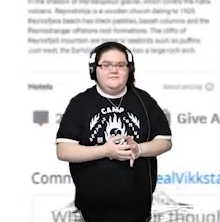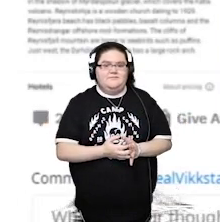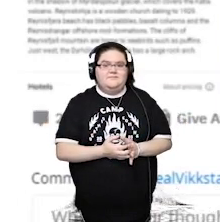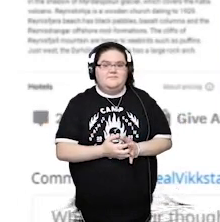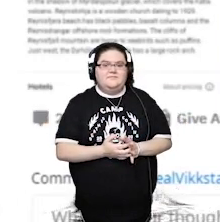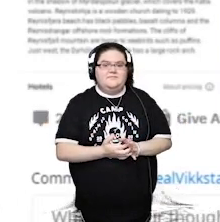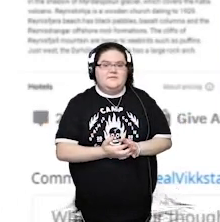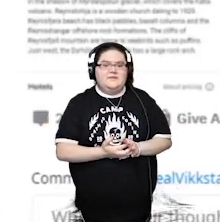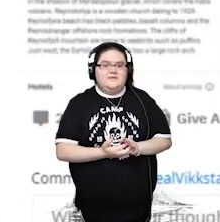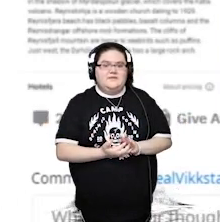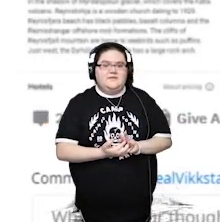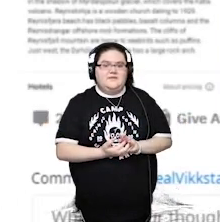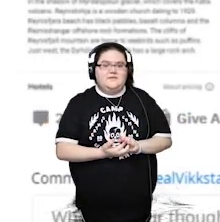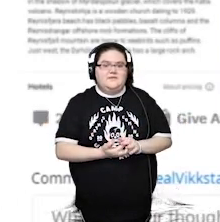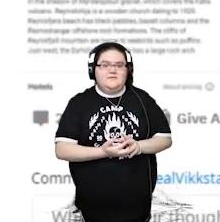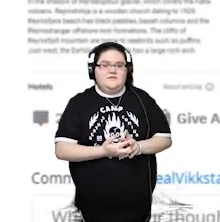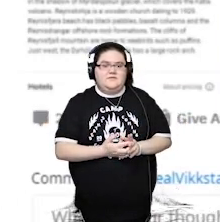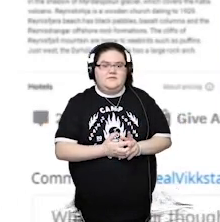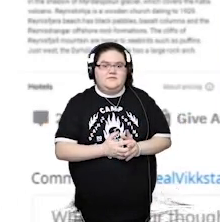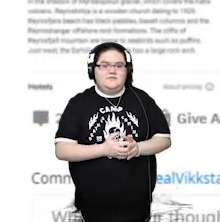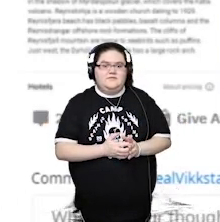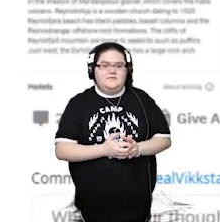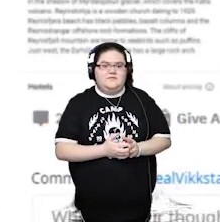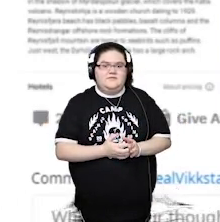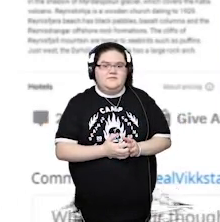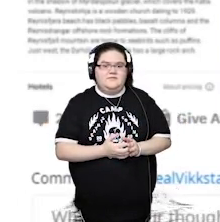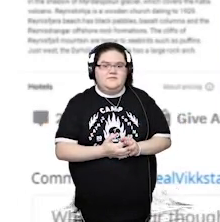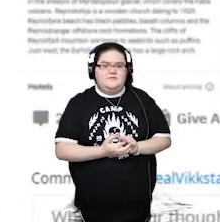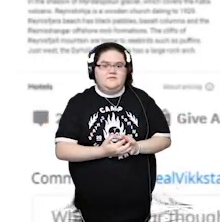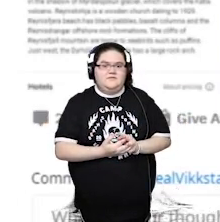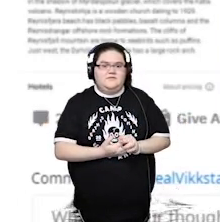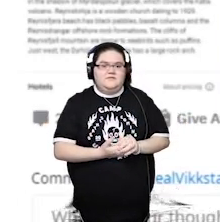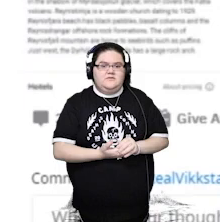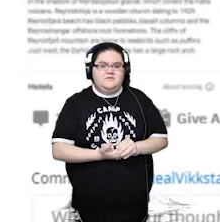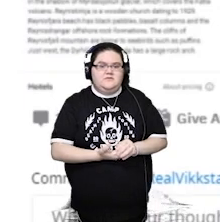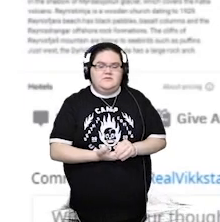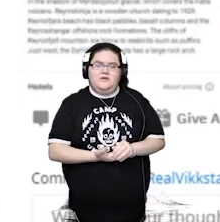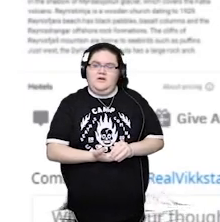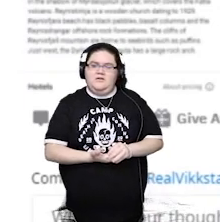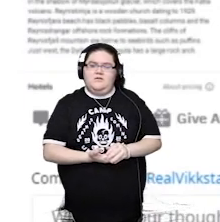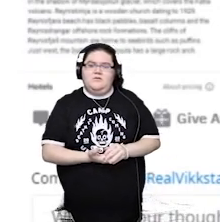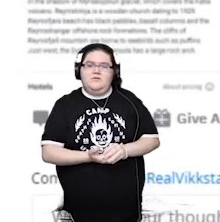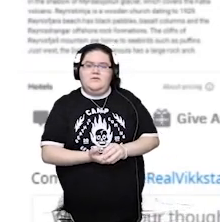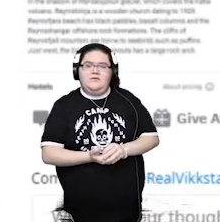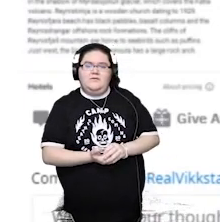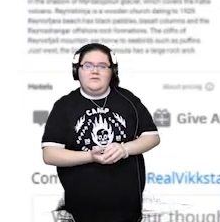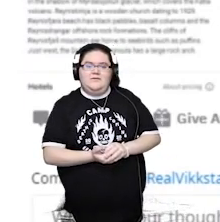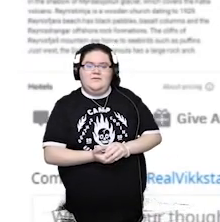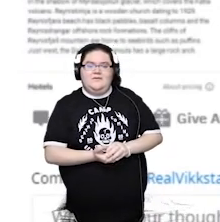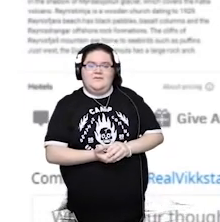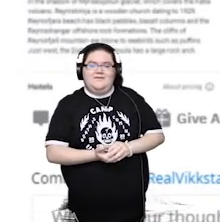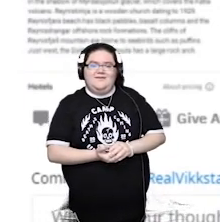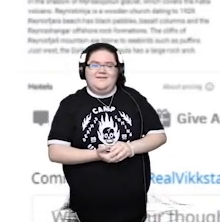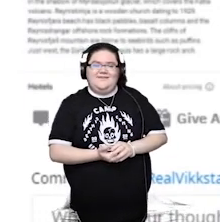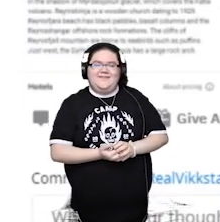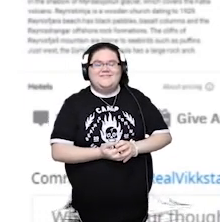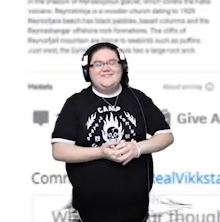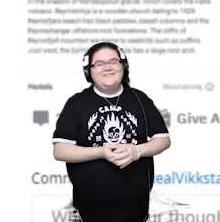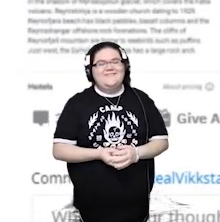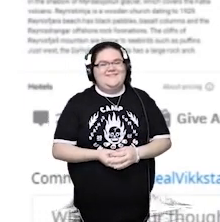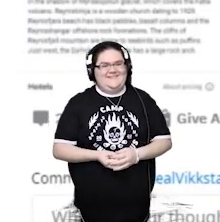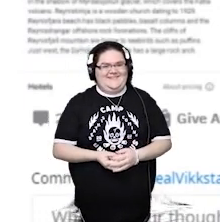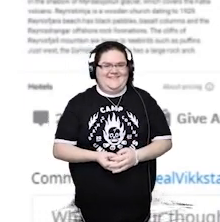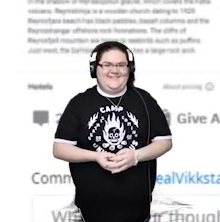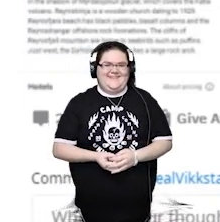and also my second name, Barn, is actually the name of the village where my dad was born in India. So that's also like my own town in a